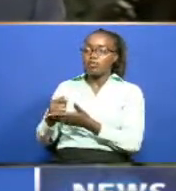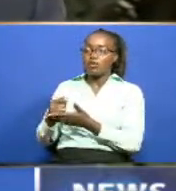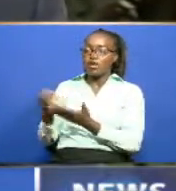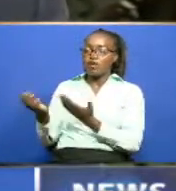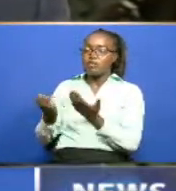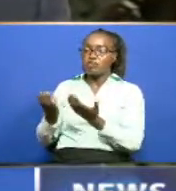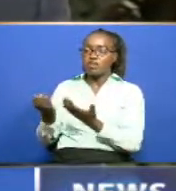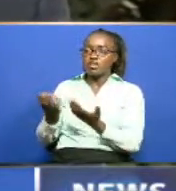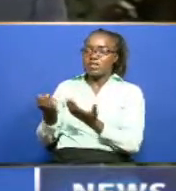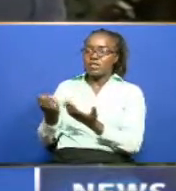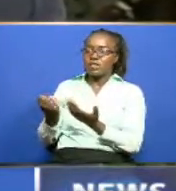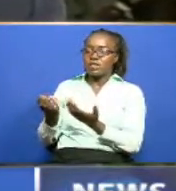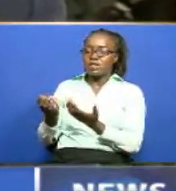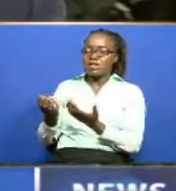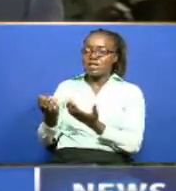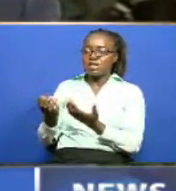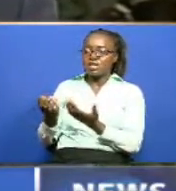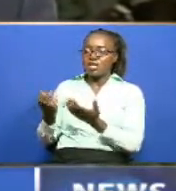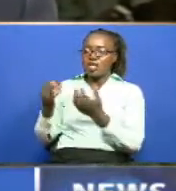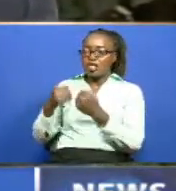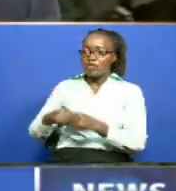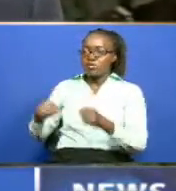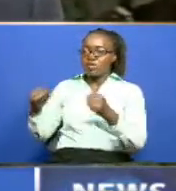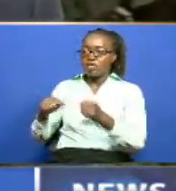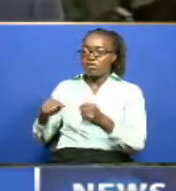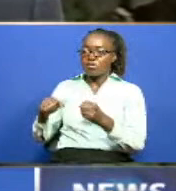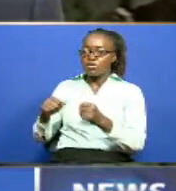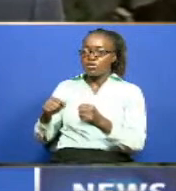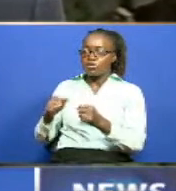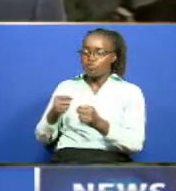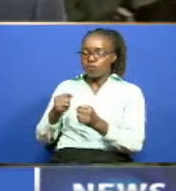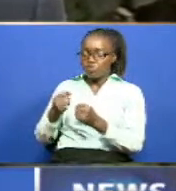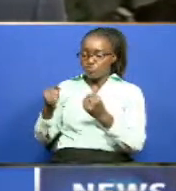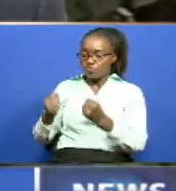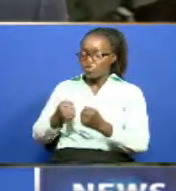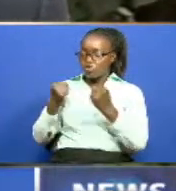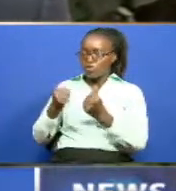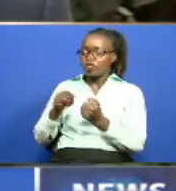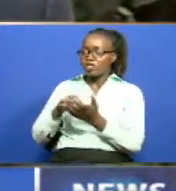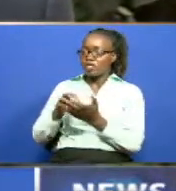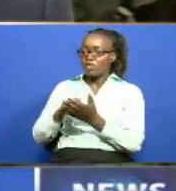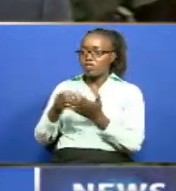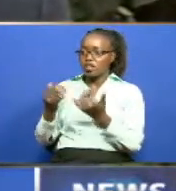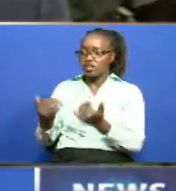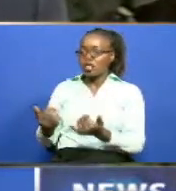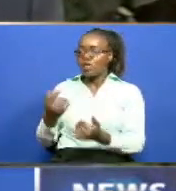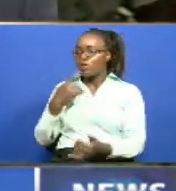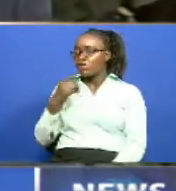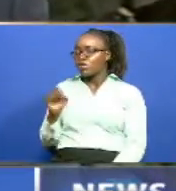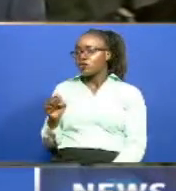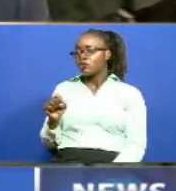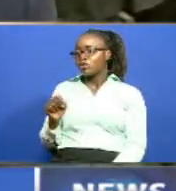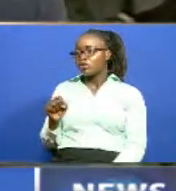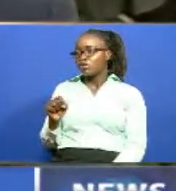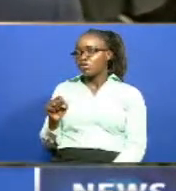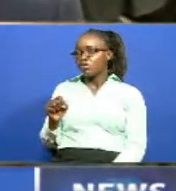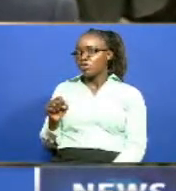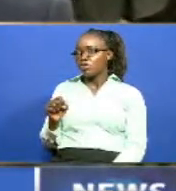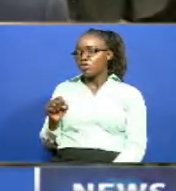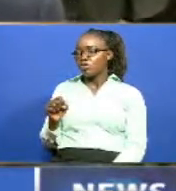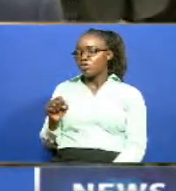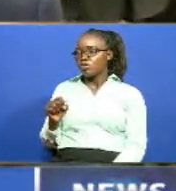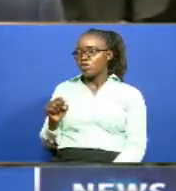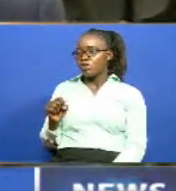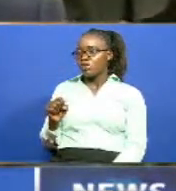businesses adjust and be able to be agile within the current circumstances. So in fact, in our toolkit,